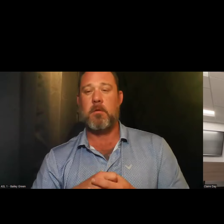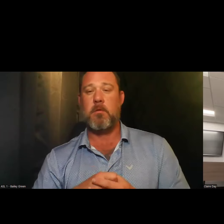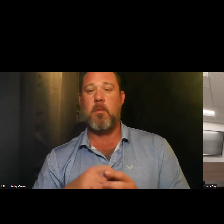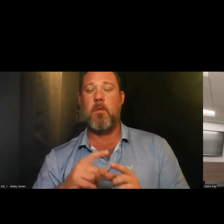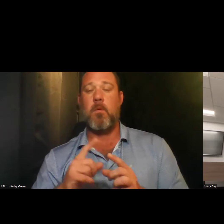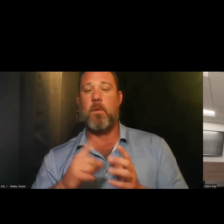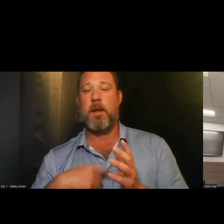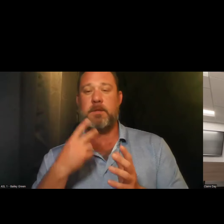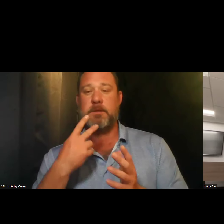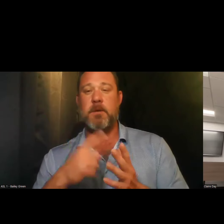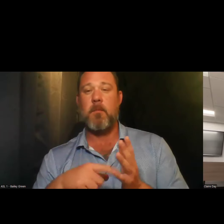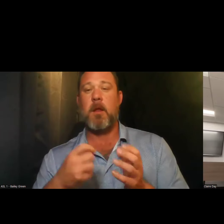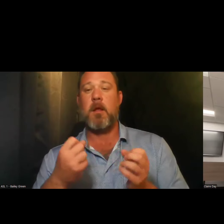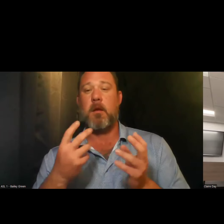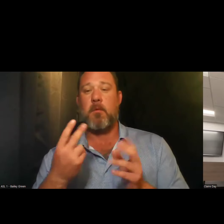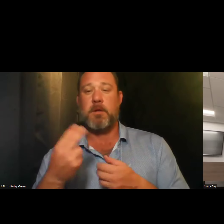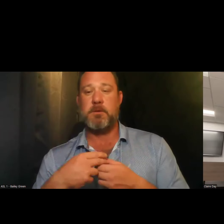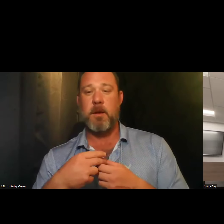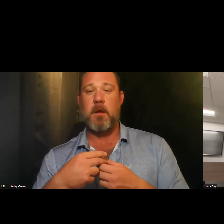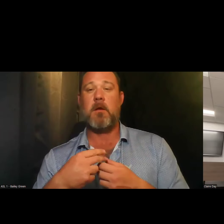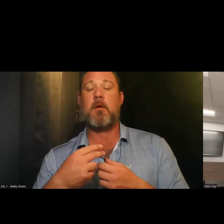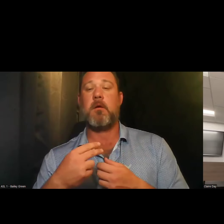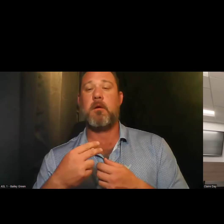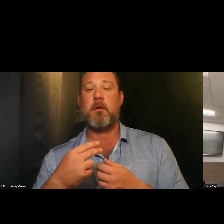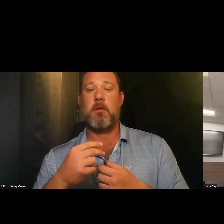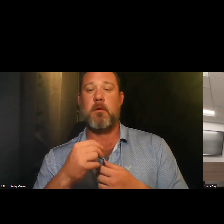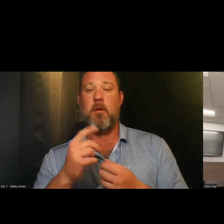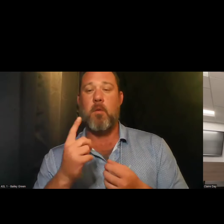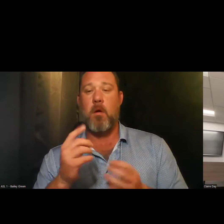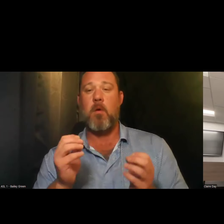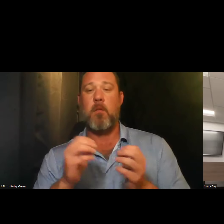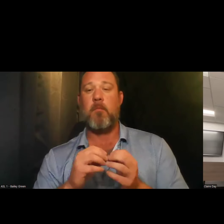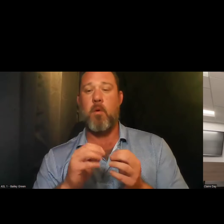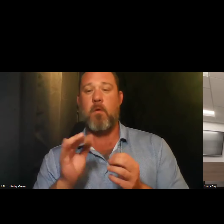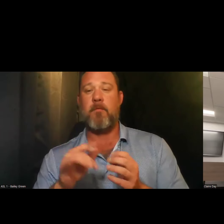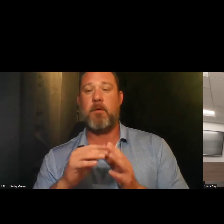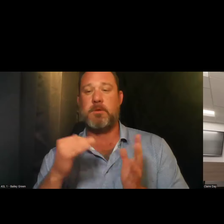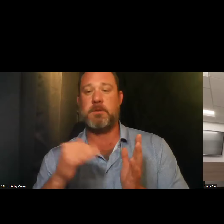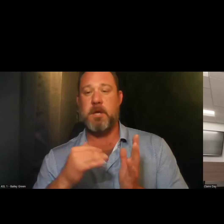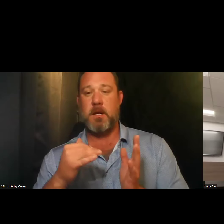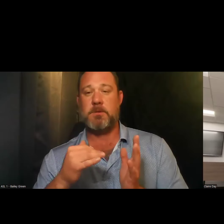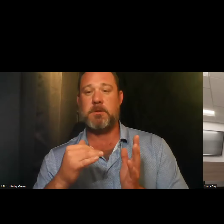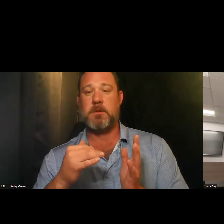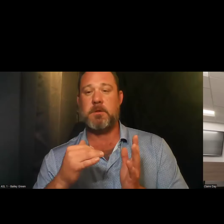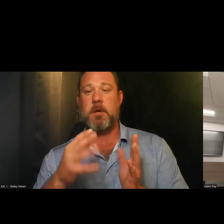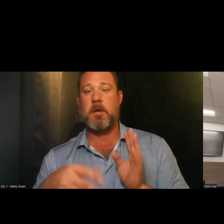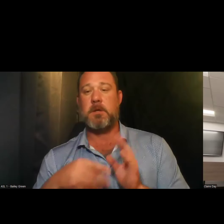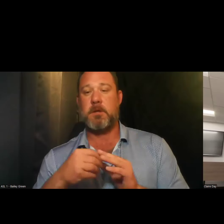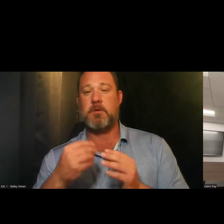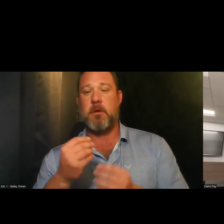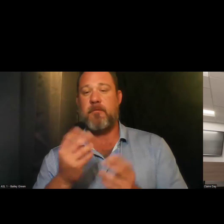participants participated in, at least one, if not more, of those ancillary studies to get some of that additional